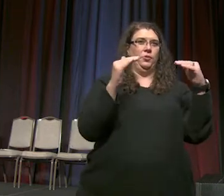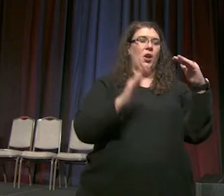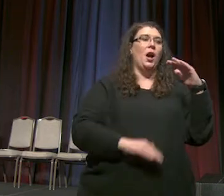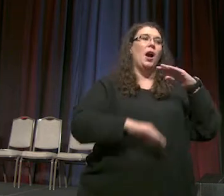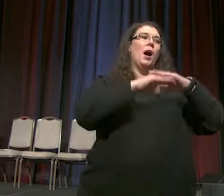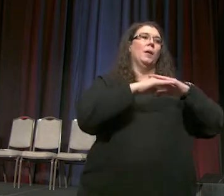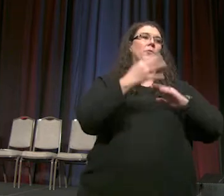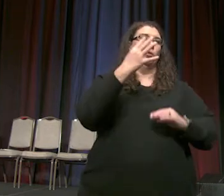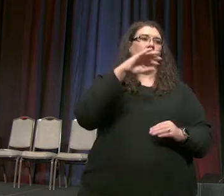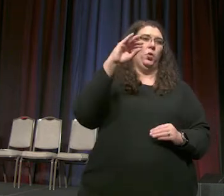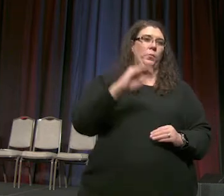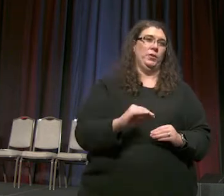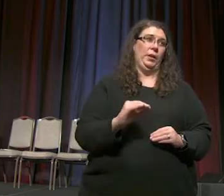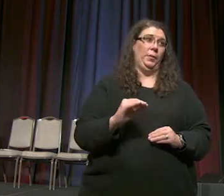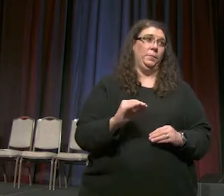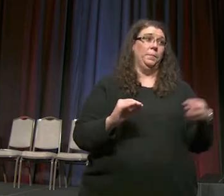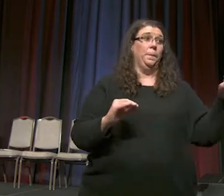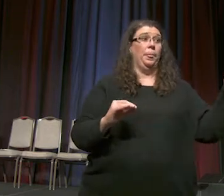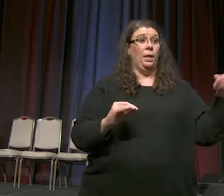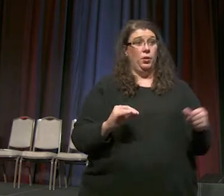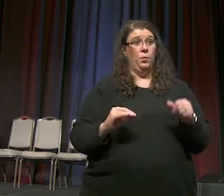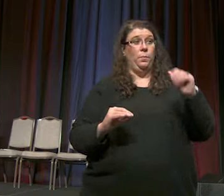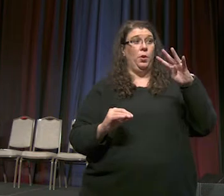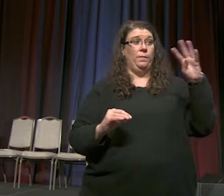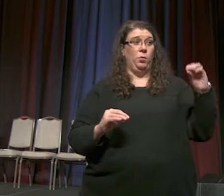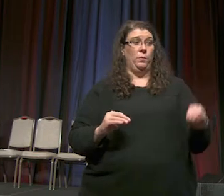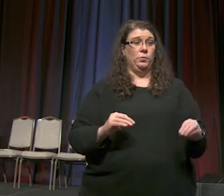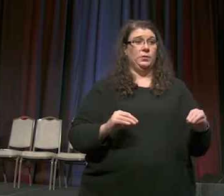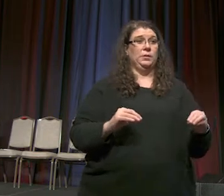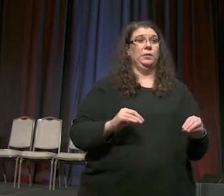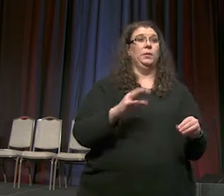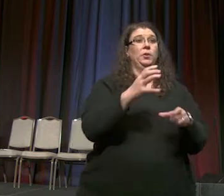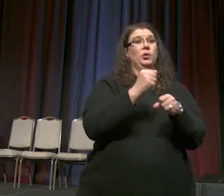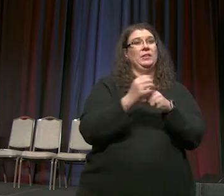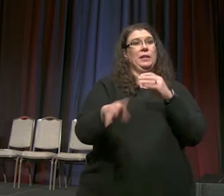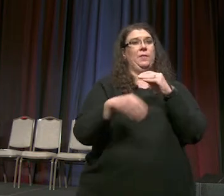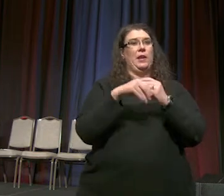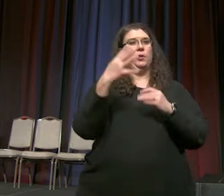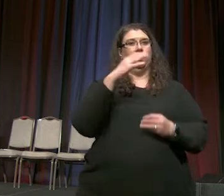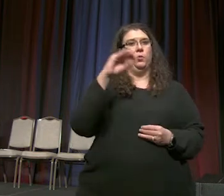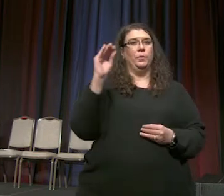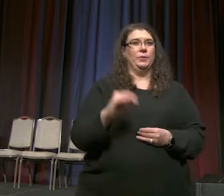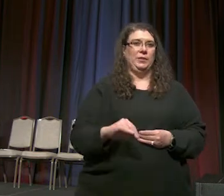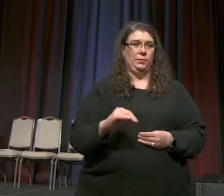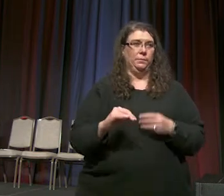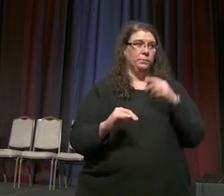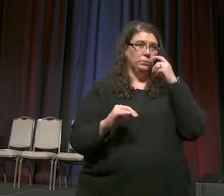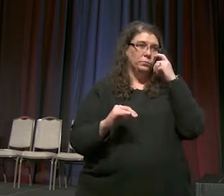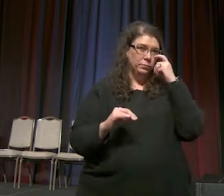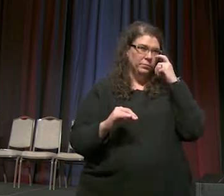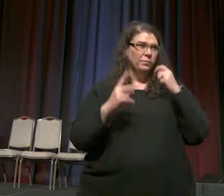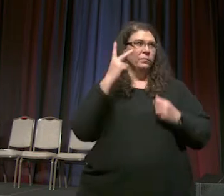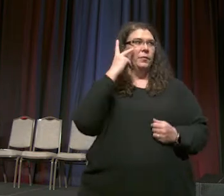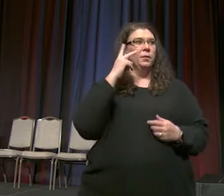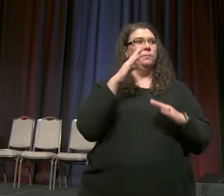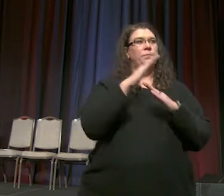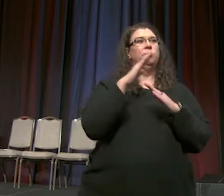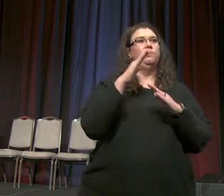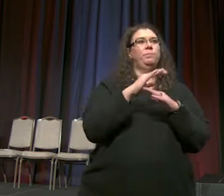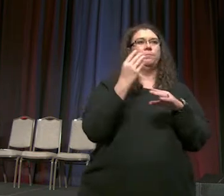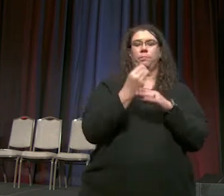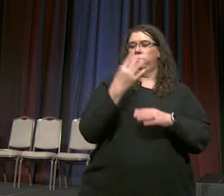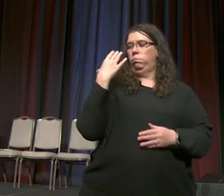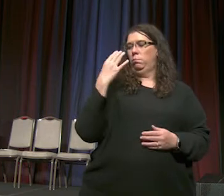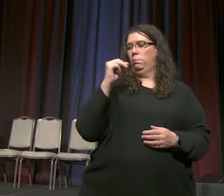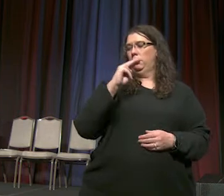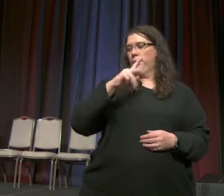to 4%. Put in 4%, receive an extra 4%. And as you can see at the top of this slide,